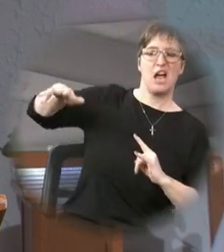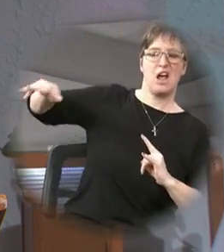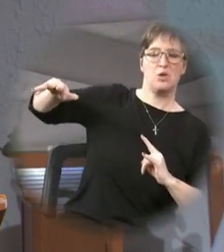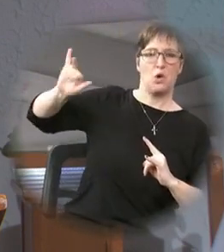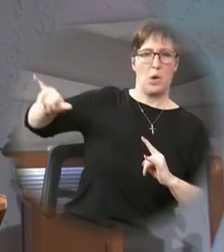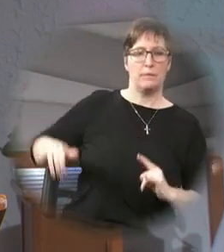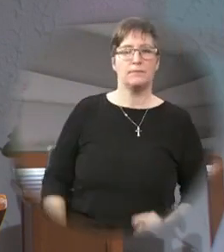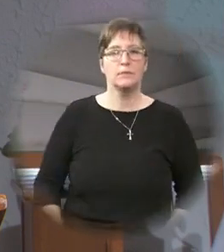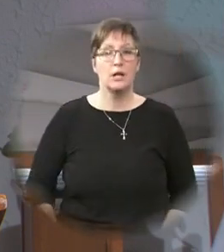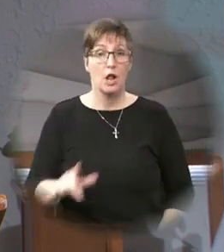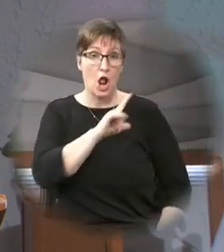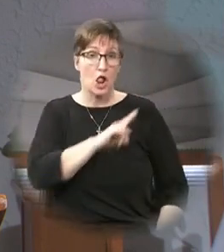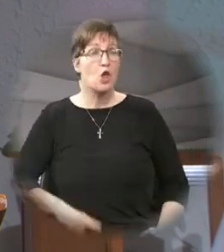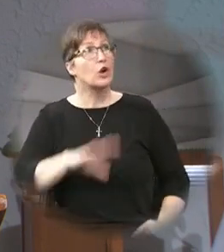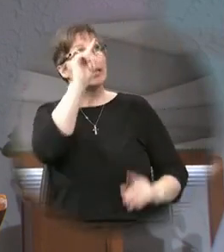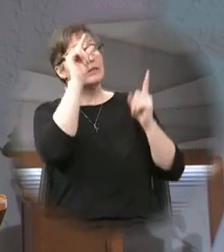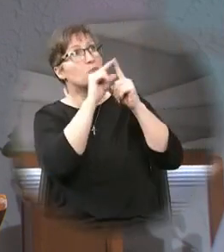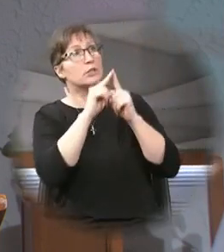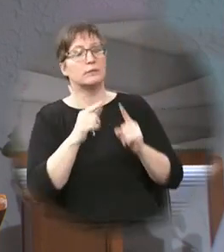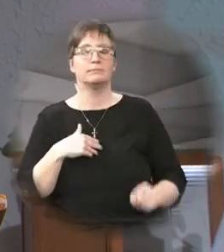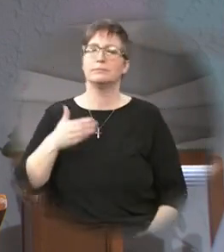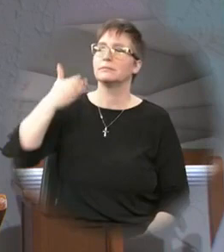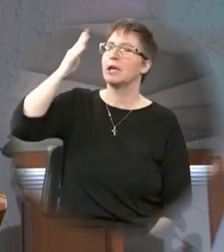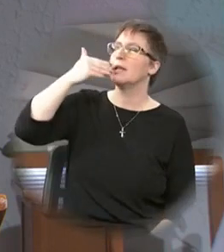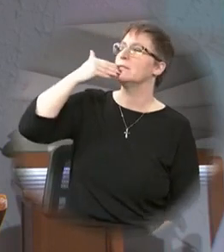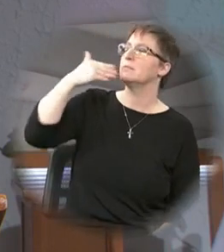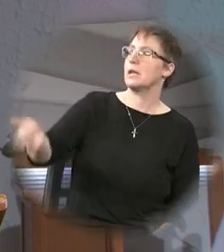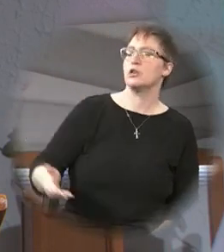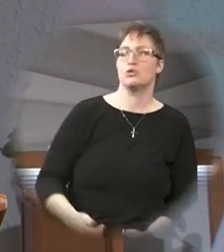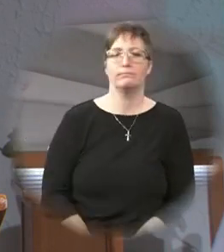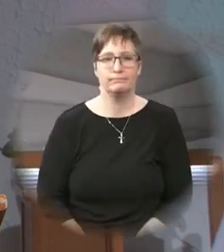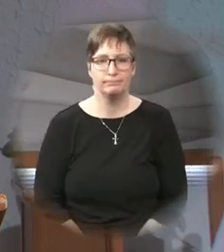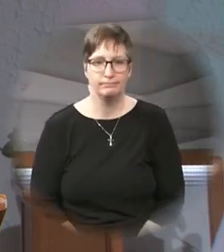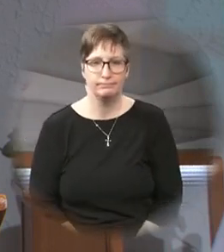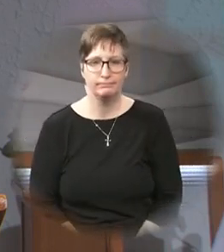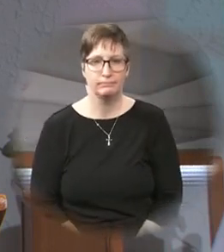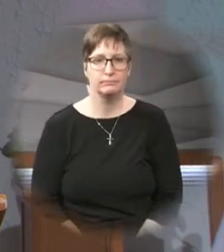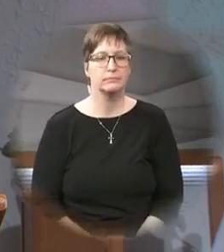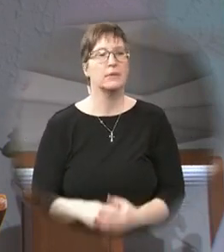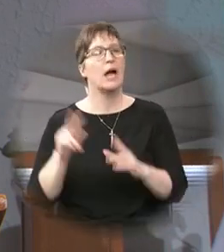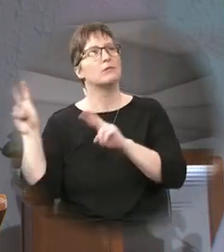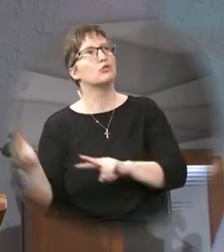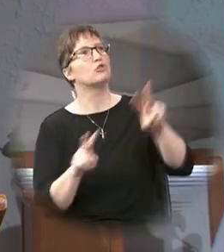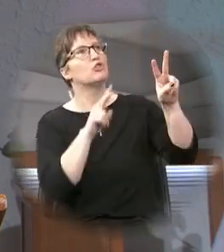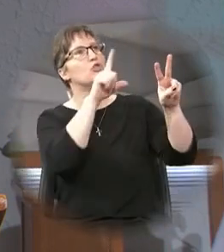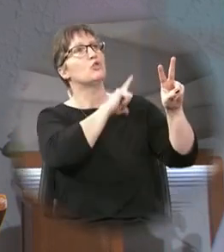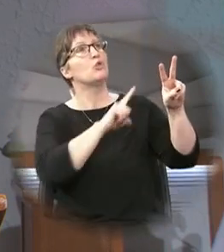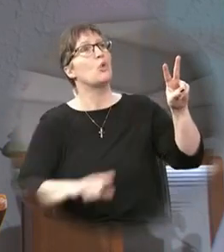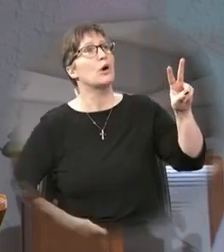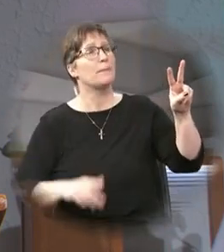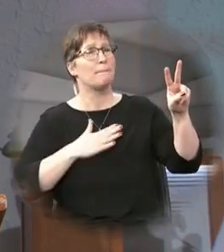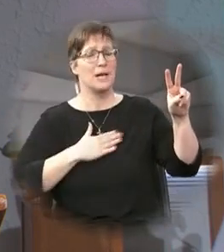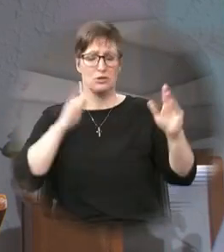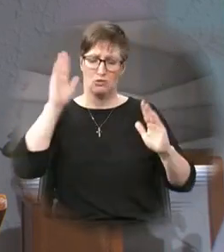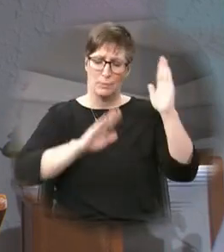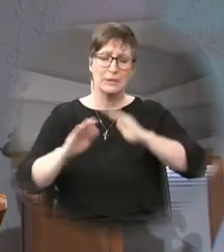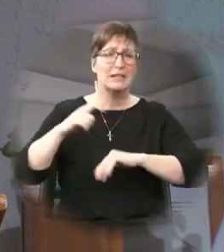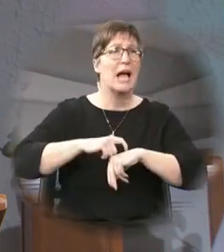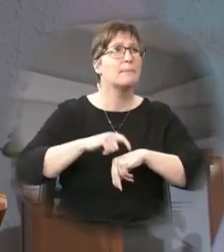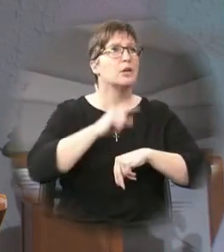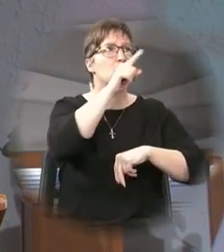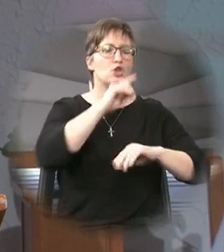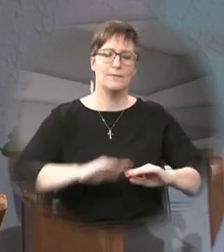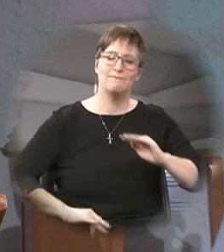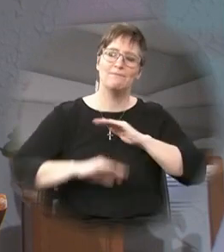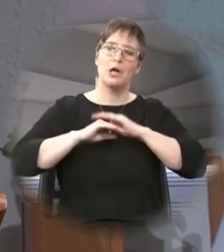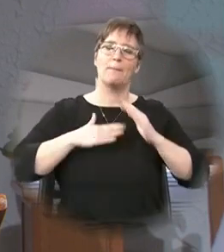The word of the Lord. Thanks be to God. I turn to you, Lord, in time of trouble, and you fill